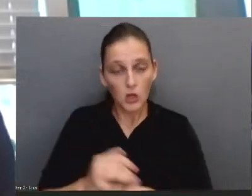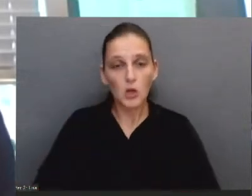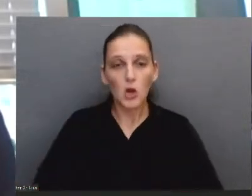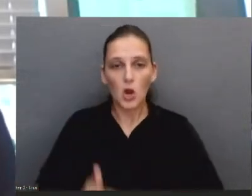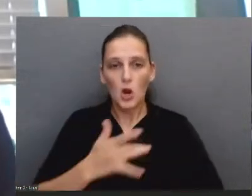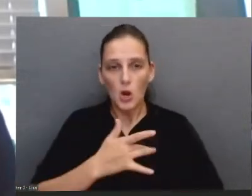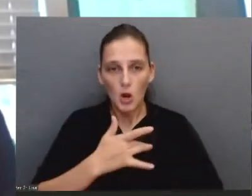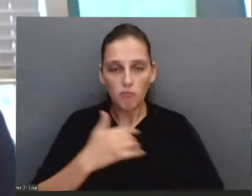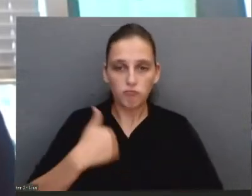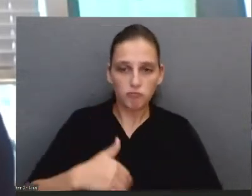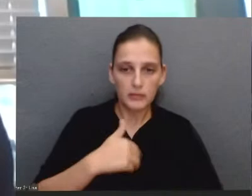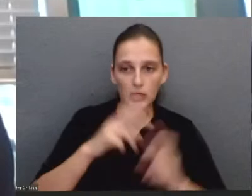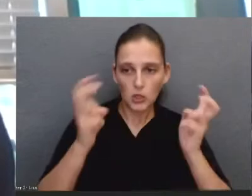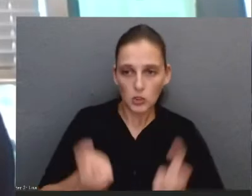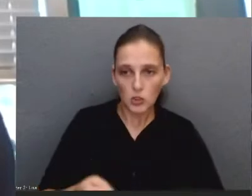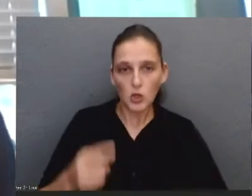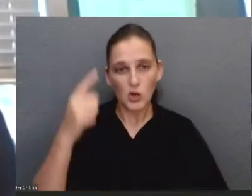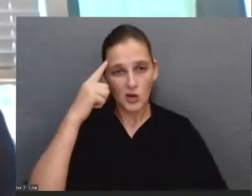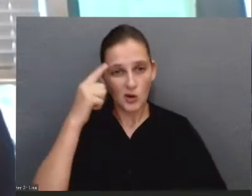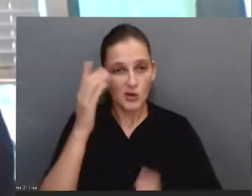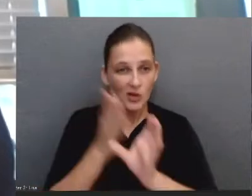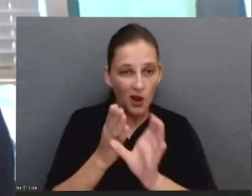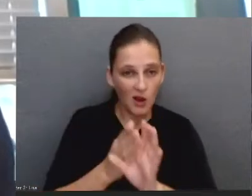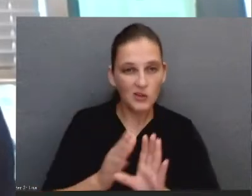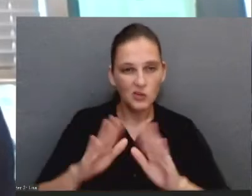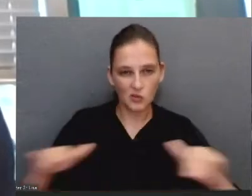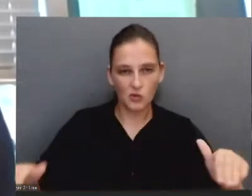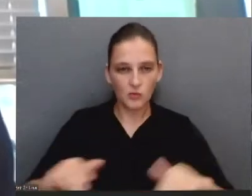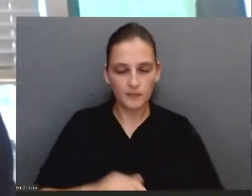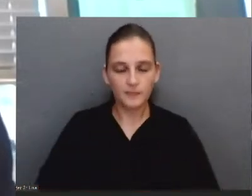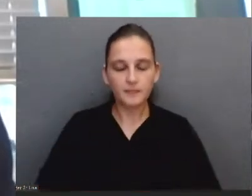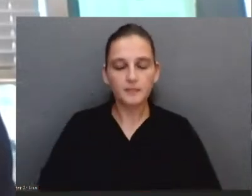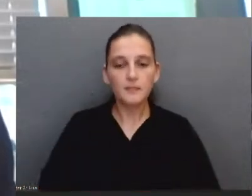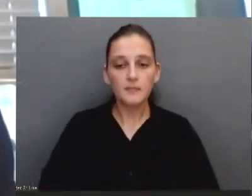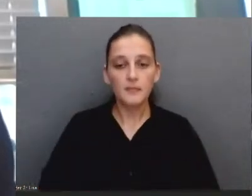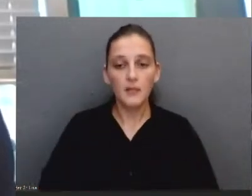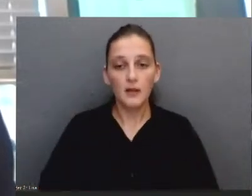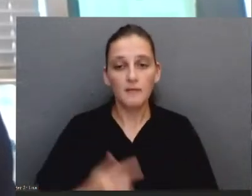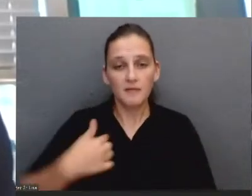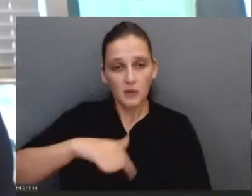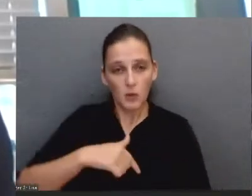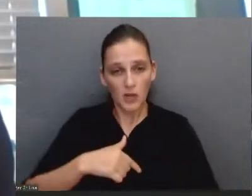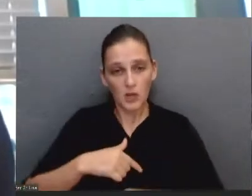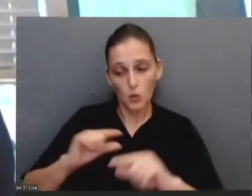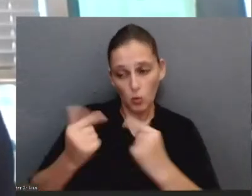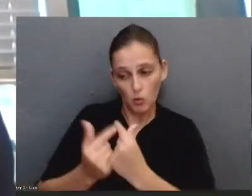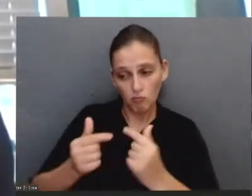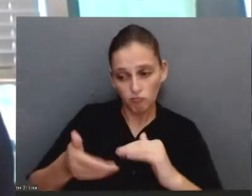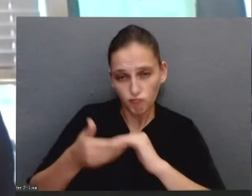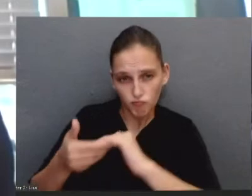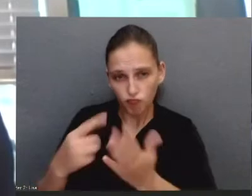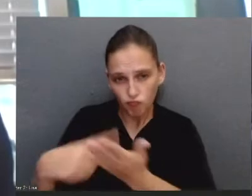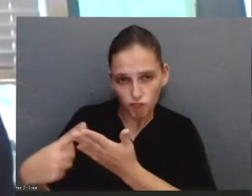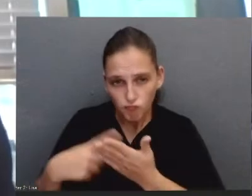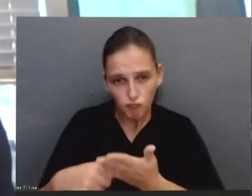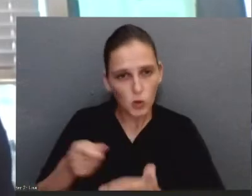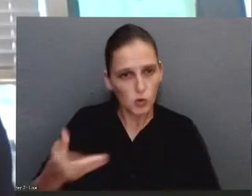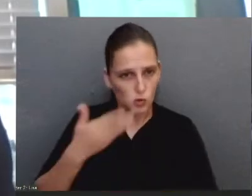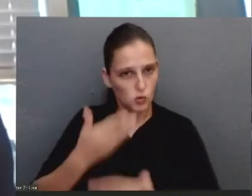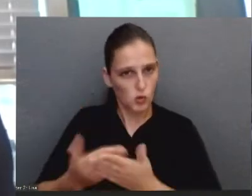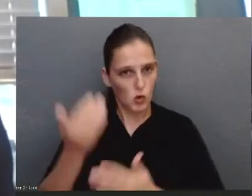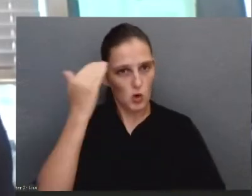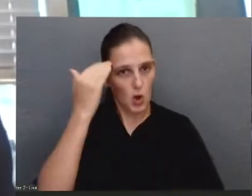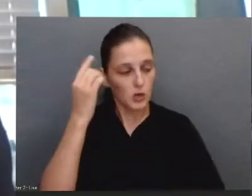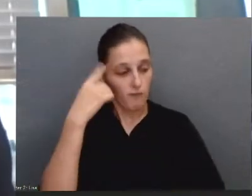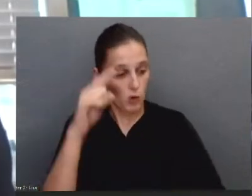issues, neuropsychology, and pediatrics. This collaborative is a wealth of knowledge, not only clinically, but also to better